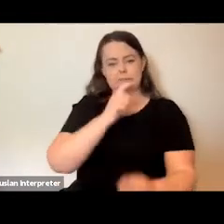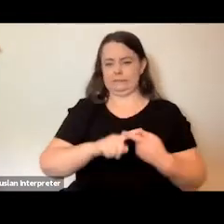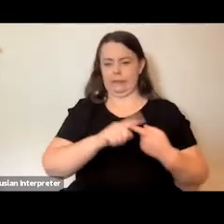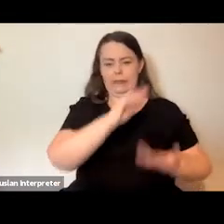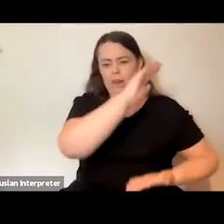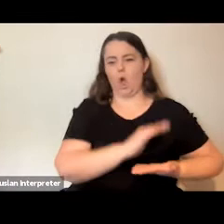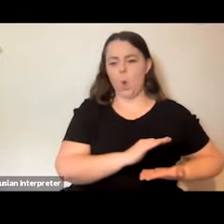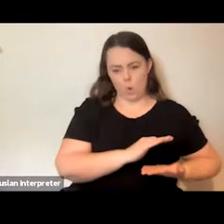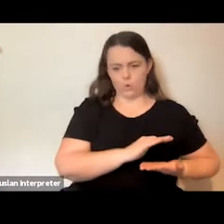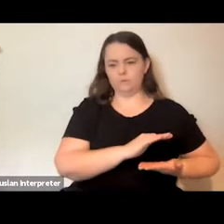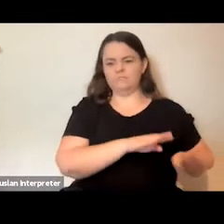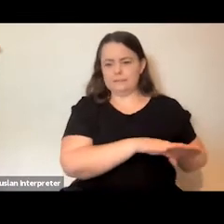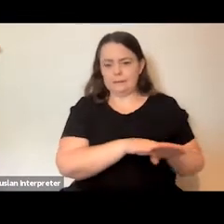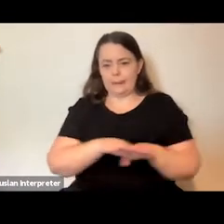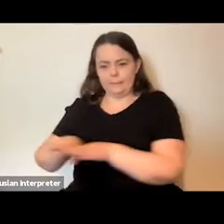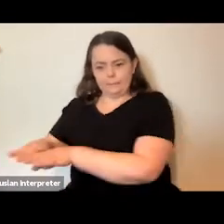stable.